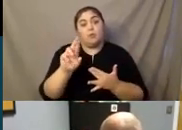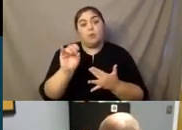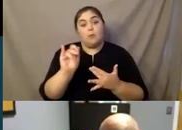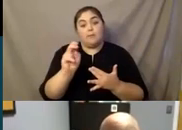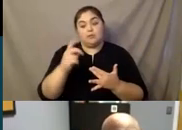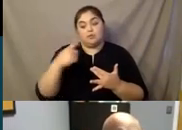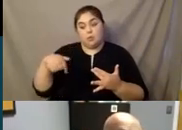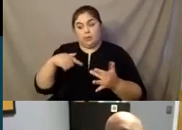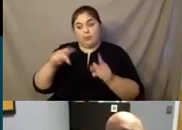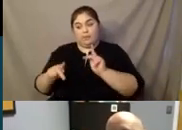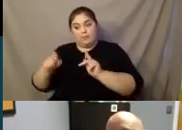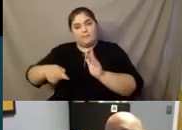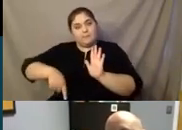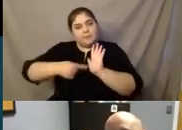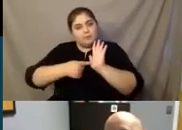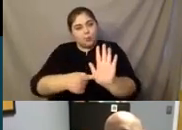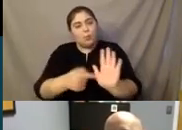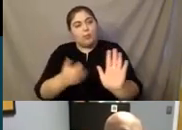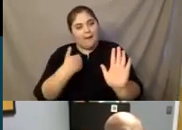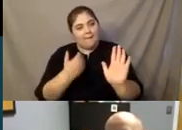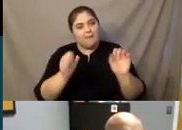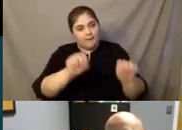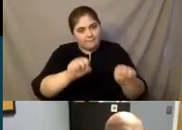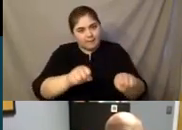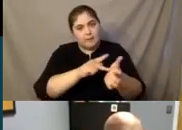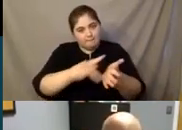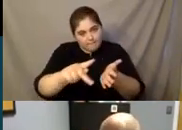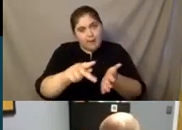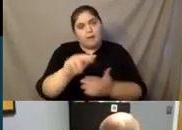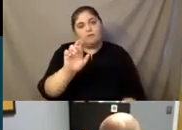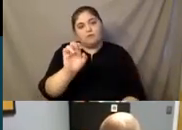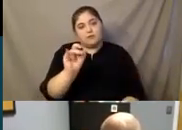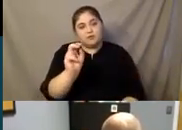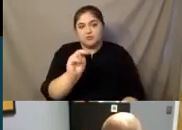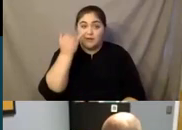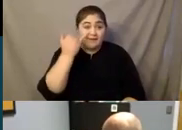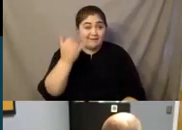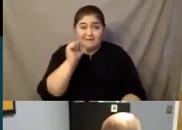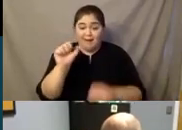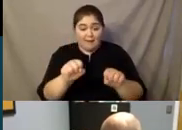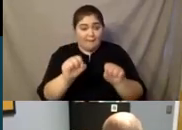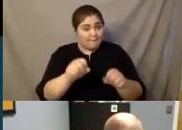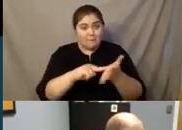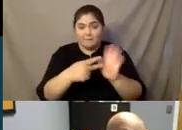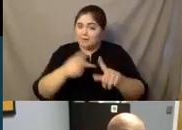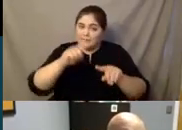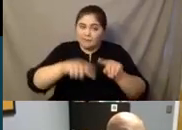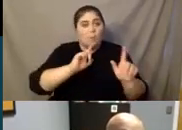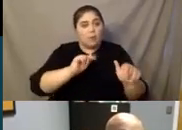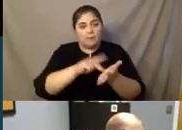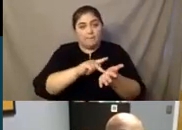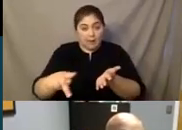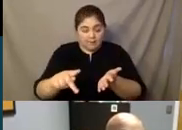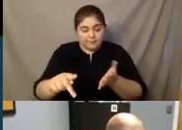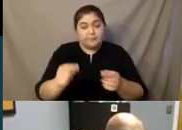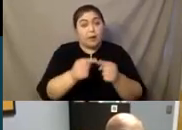to show that they have the ability to pay restitution. And if they don't have the ability, they can't be ordered to pay. The flip side of